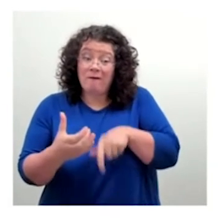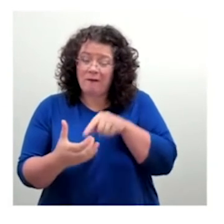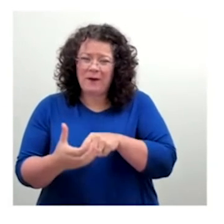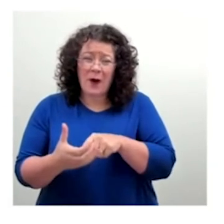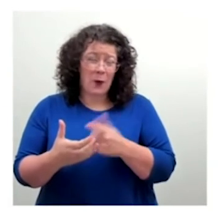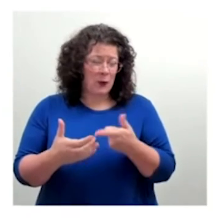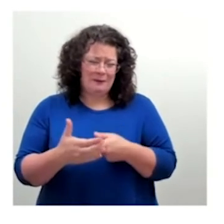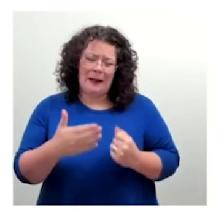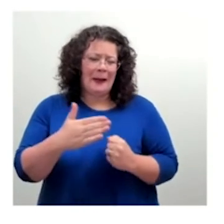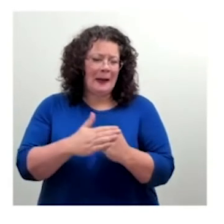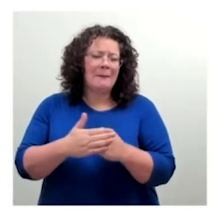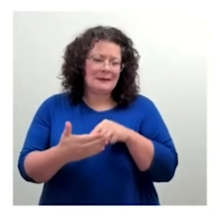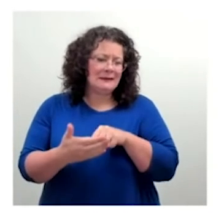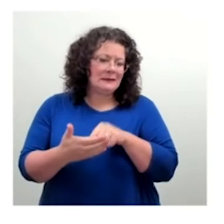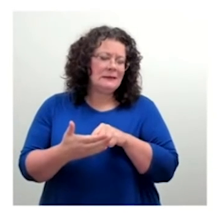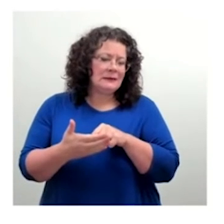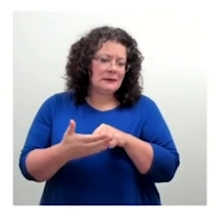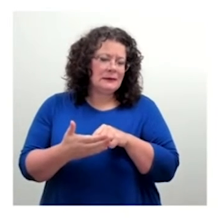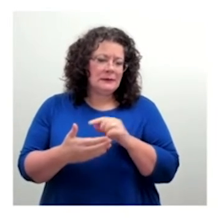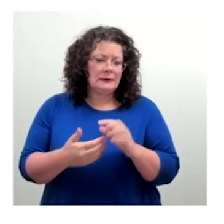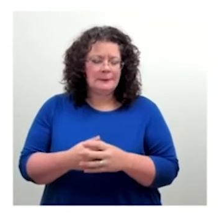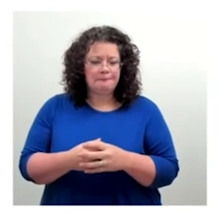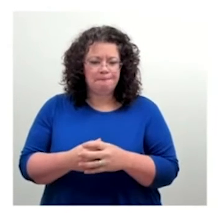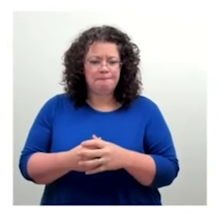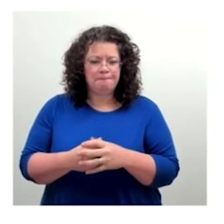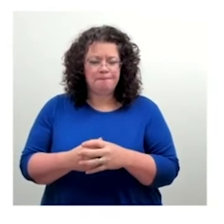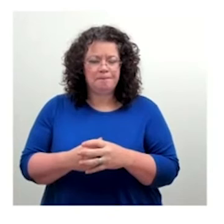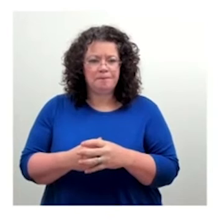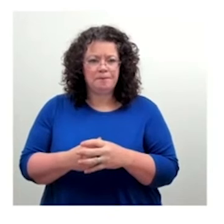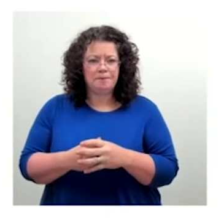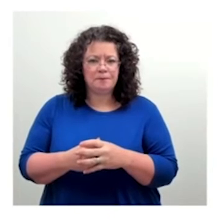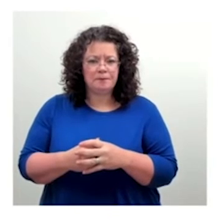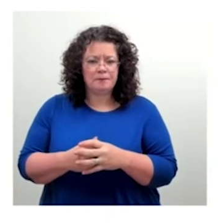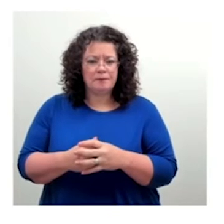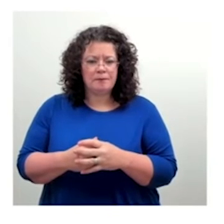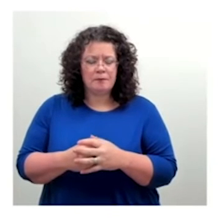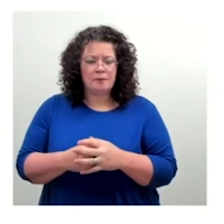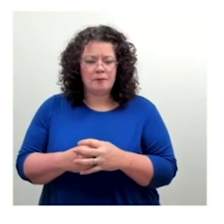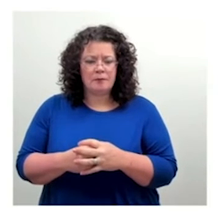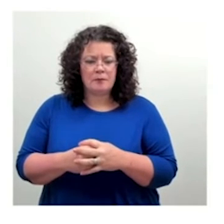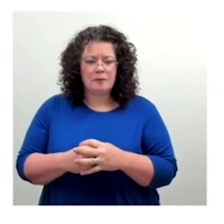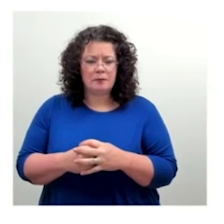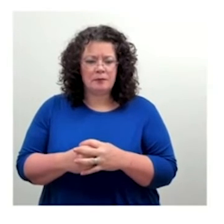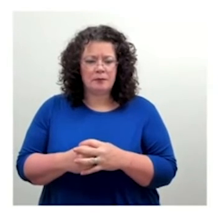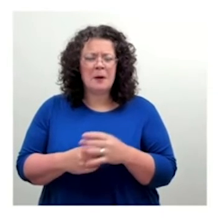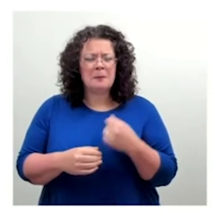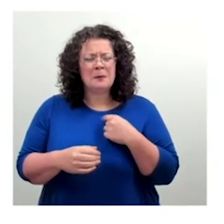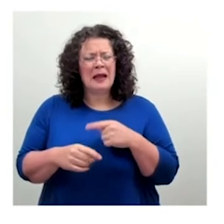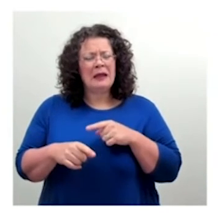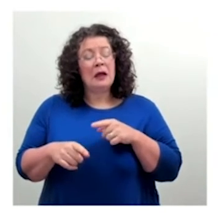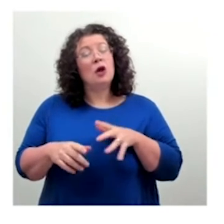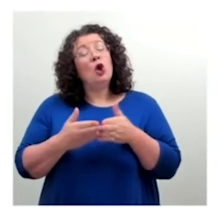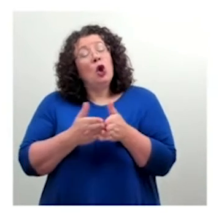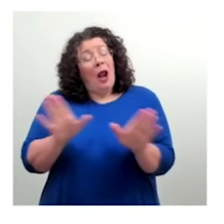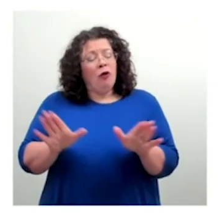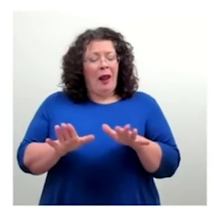some cases. But generally, we find AA is the sort of the minimum as to what we would consider to be